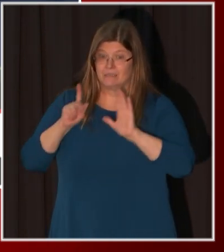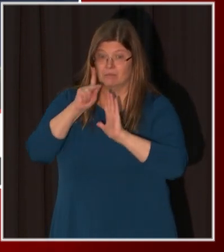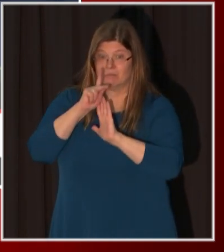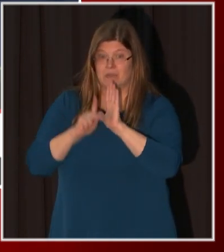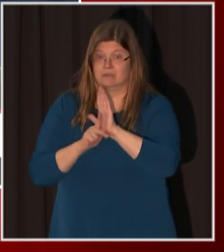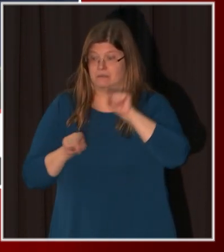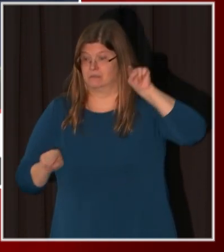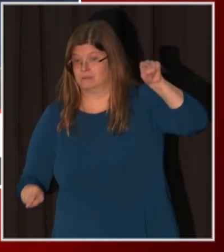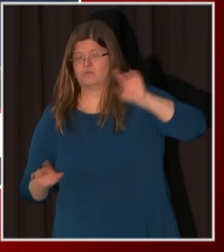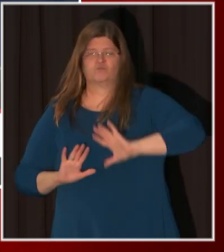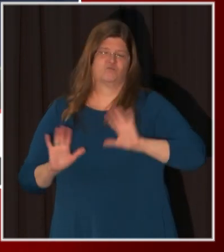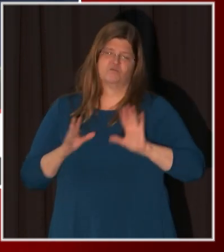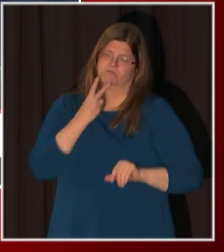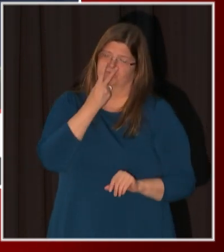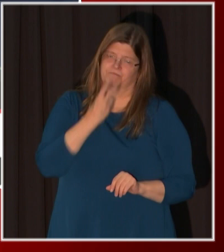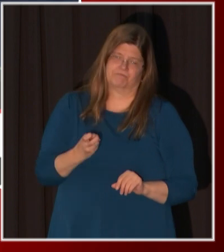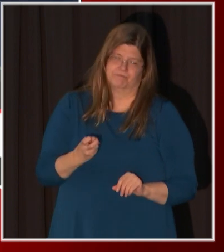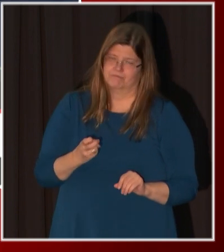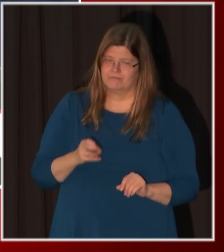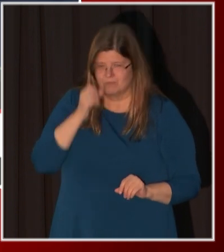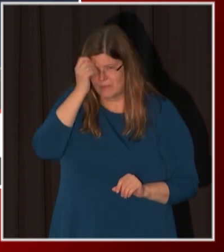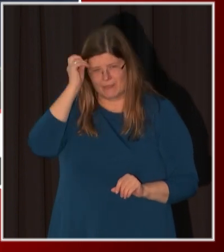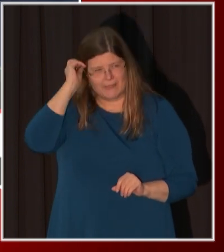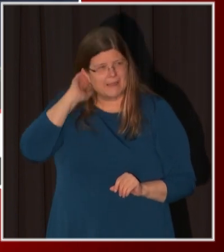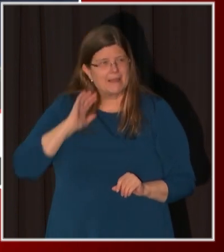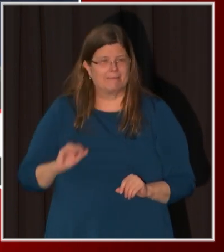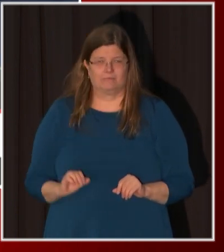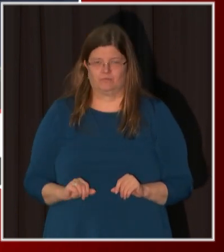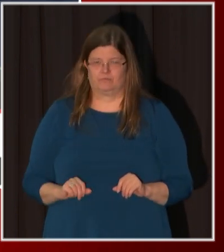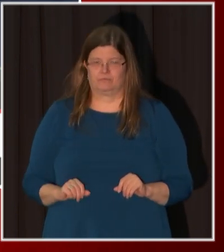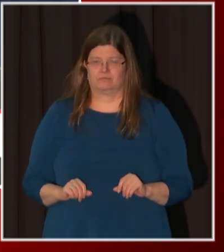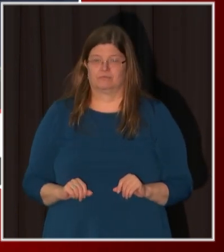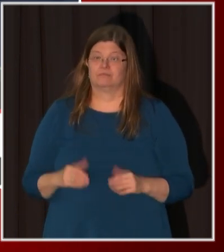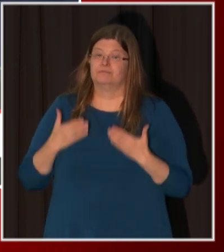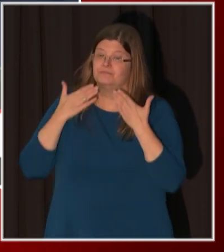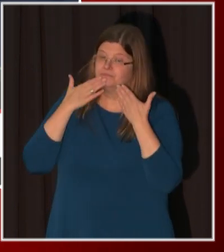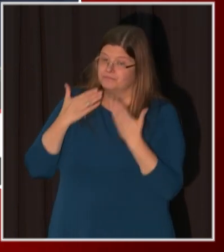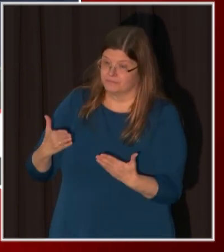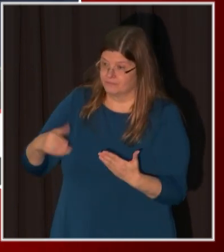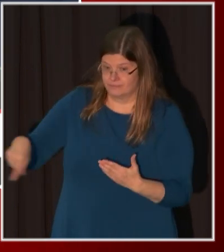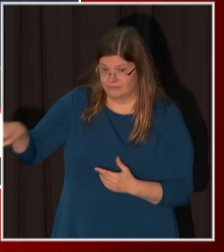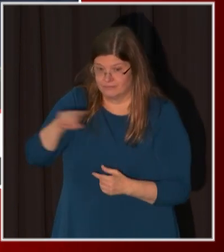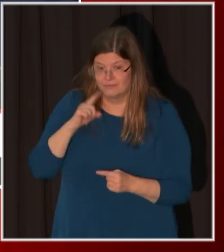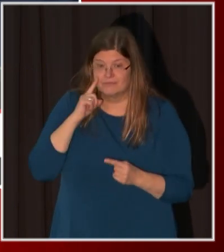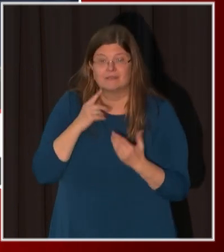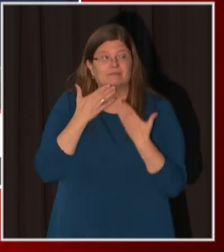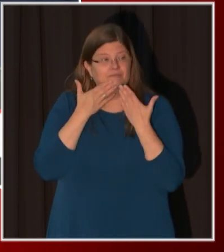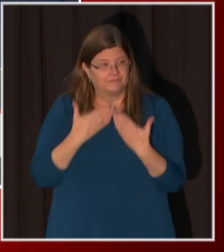Okay. Thank you, everybody.